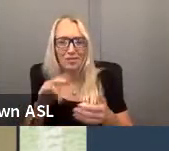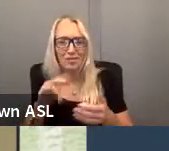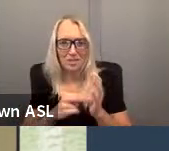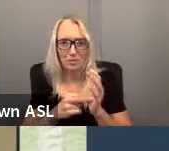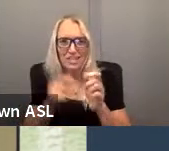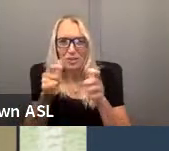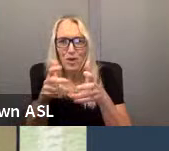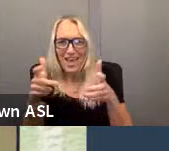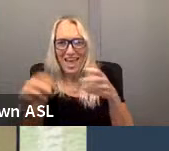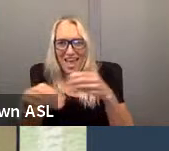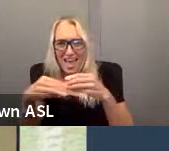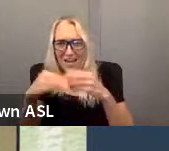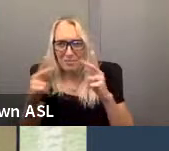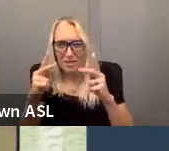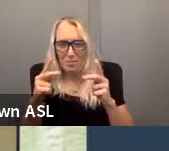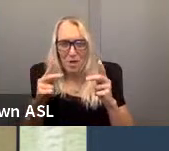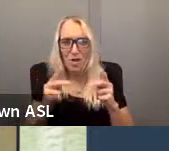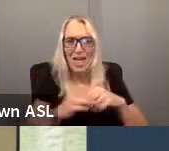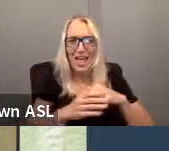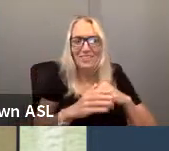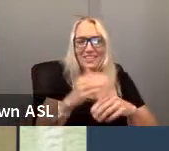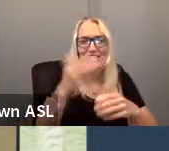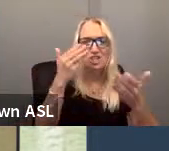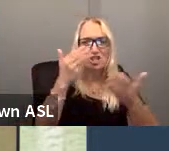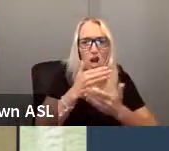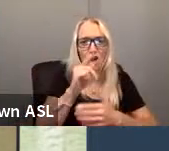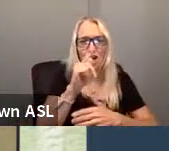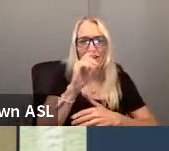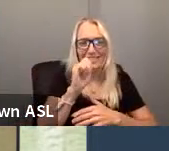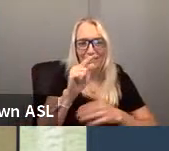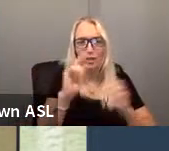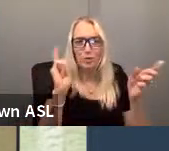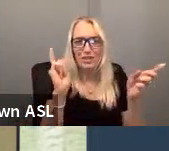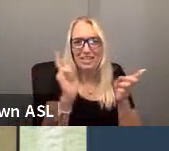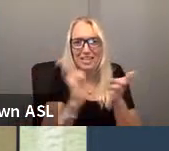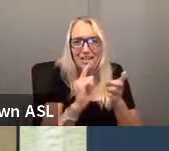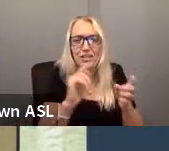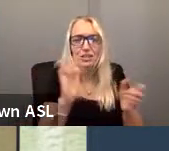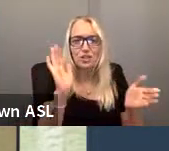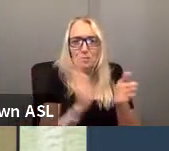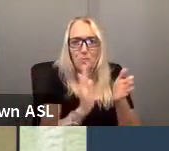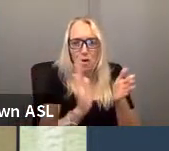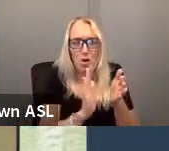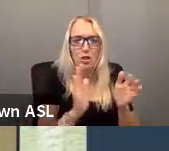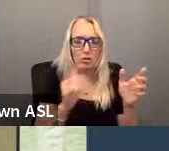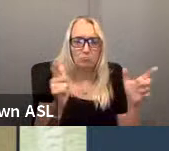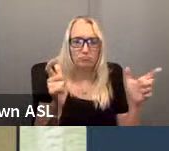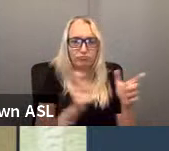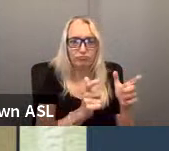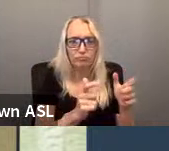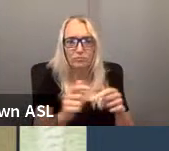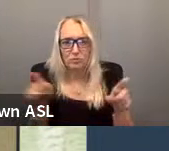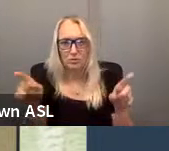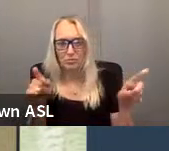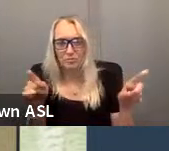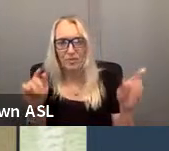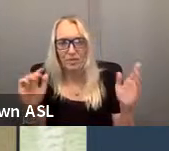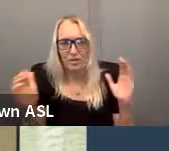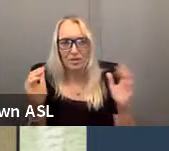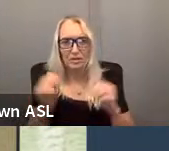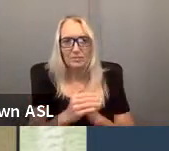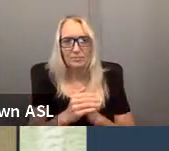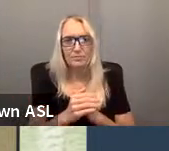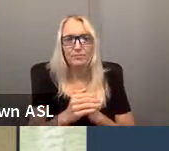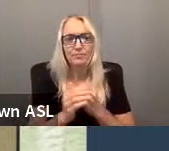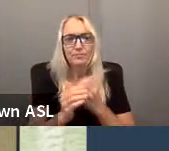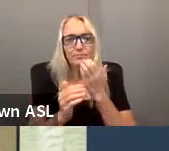grow in size, and the darker the teal color, the more the district needs to shrink in size. So, regarding the topic of